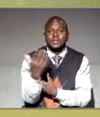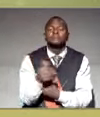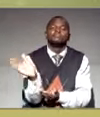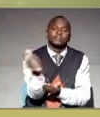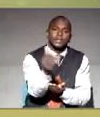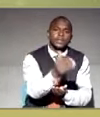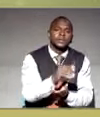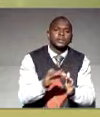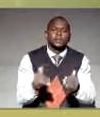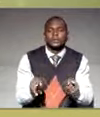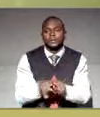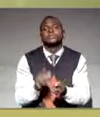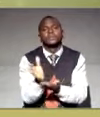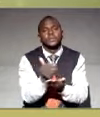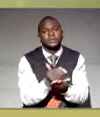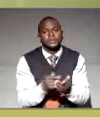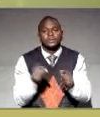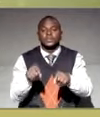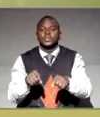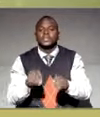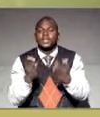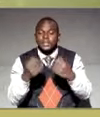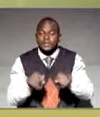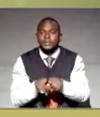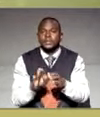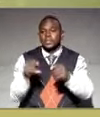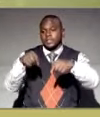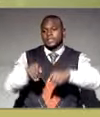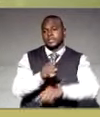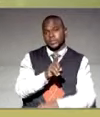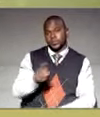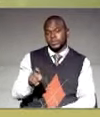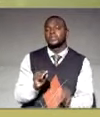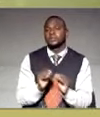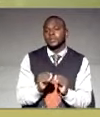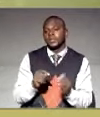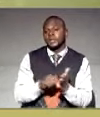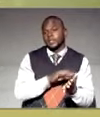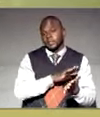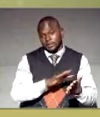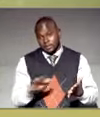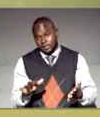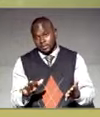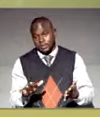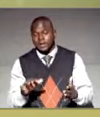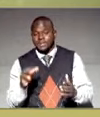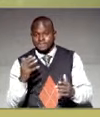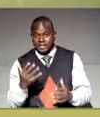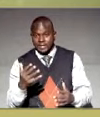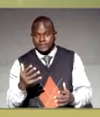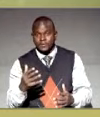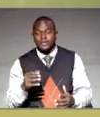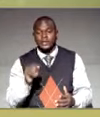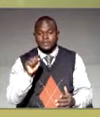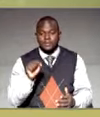some resources to fund these activities. And this week we shall be meeting on Thursday at 5:30 at the National